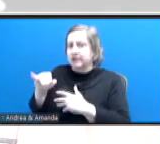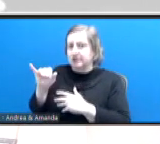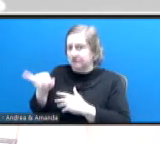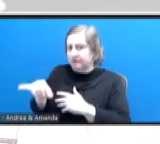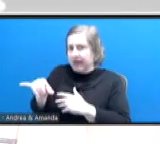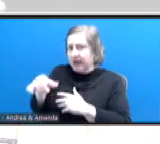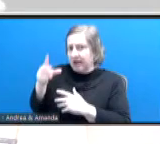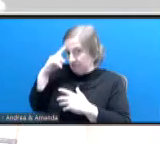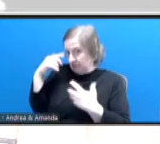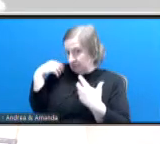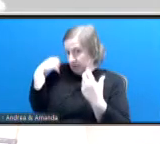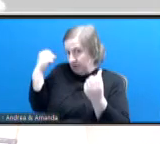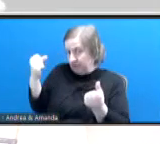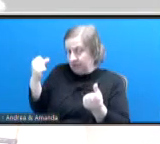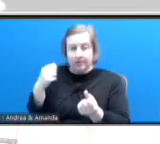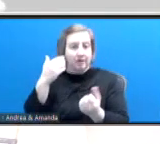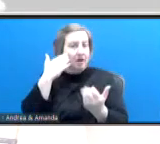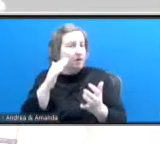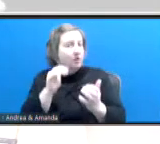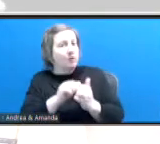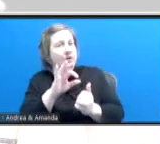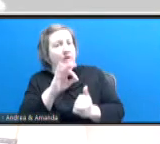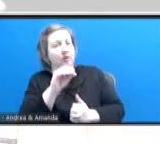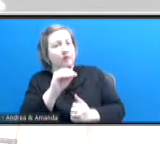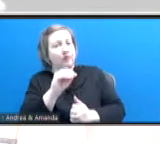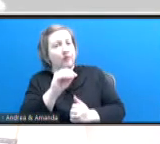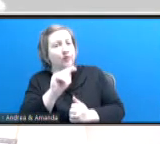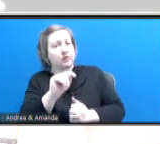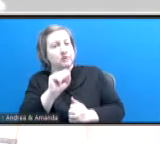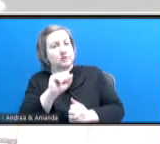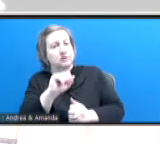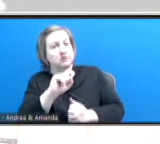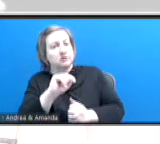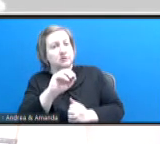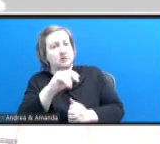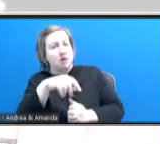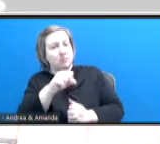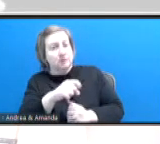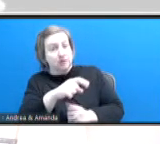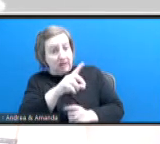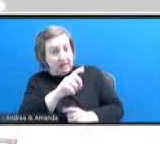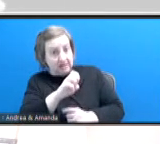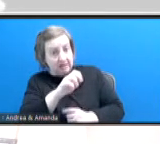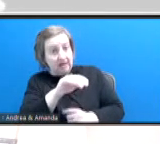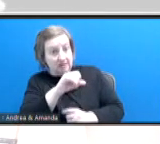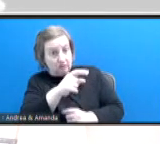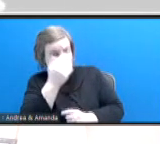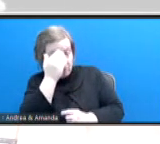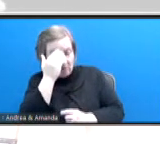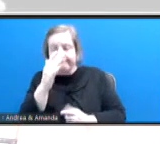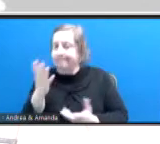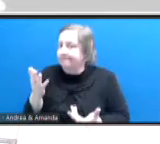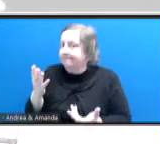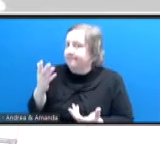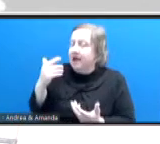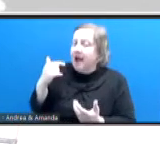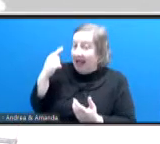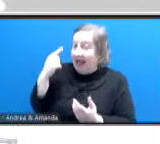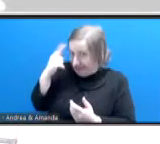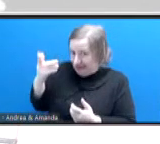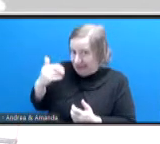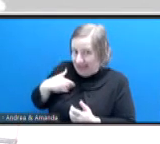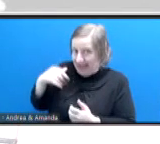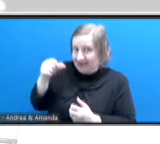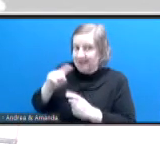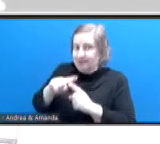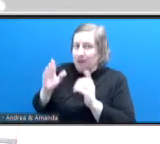I don't know with foot stops, Dennis, if you know. No, I think they do have that though, but it's a very small